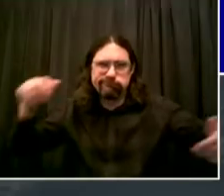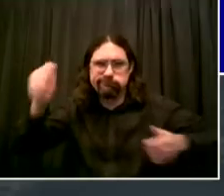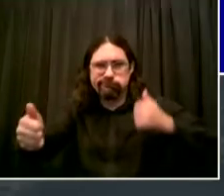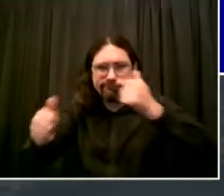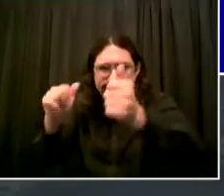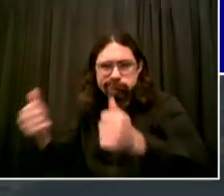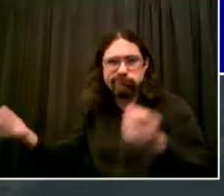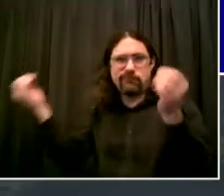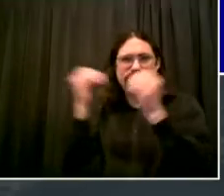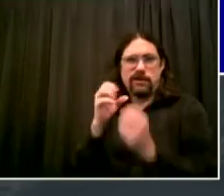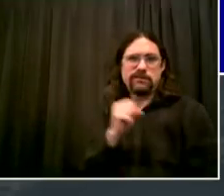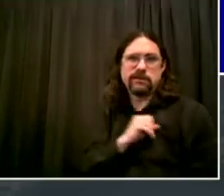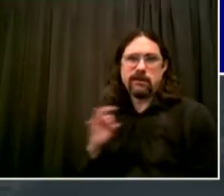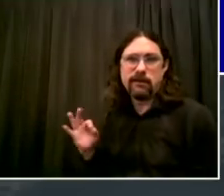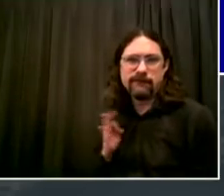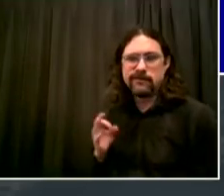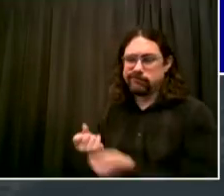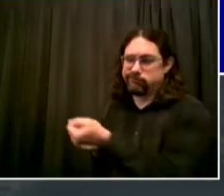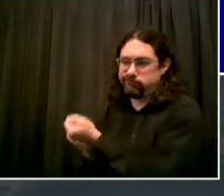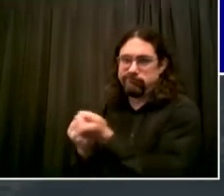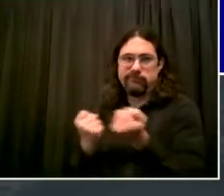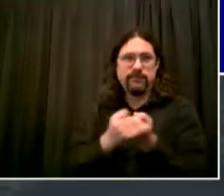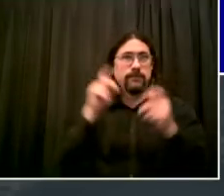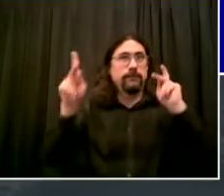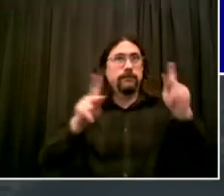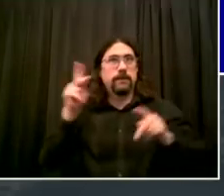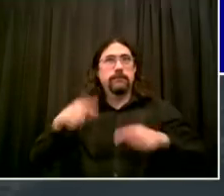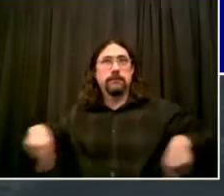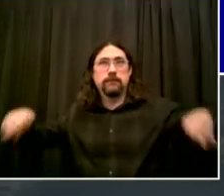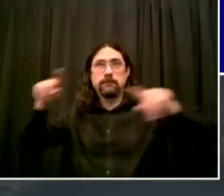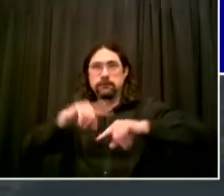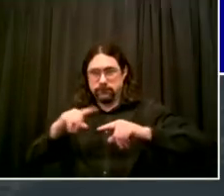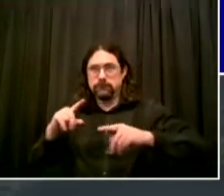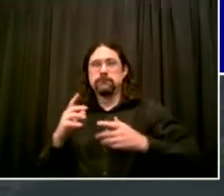our own eyes works like nothing else.